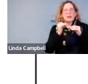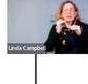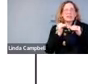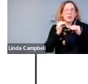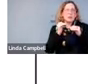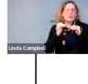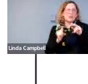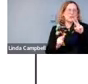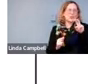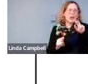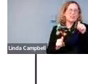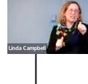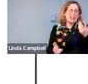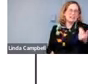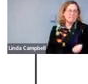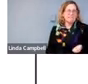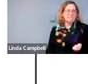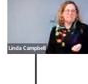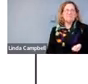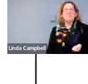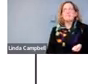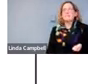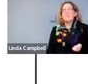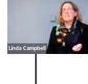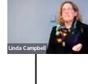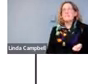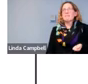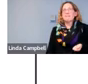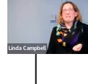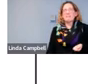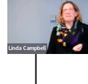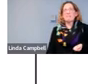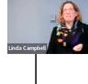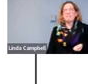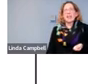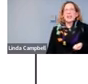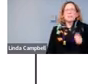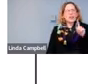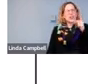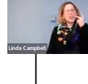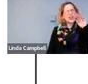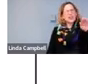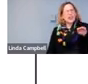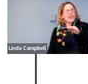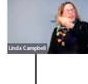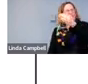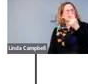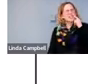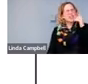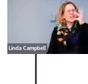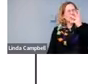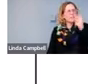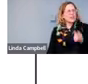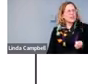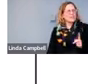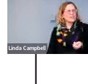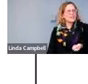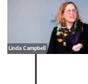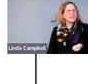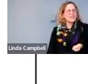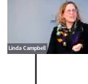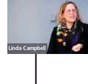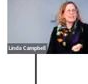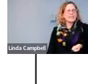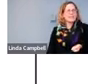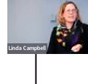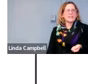be updated. So I think it's closer to 210 now, I believe, that have documented chain pickerel in them. But let's look at